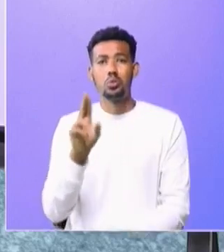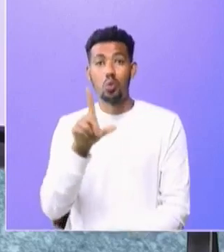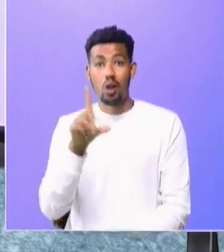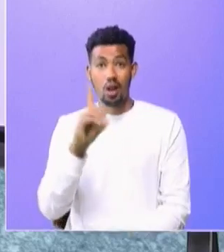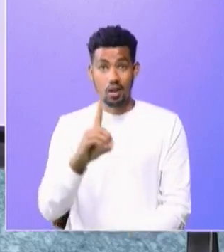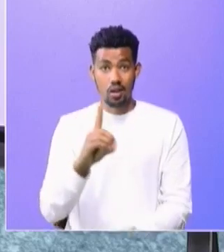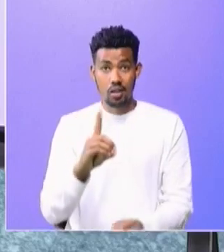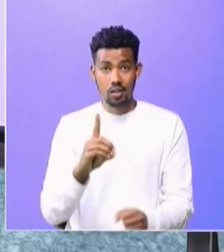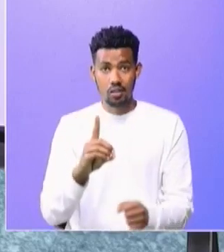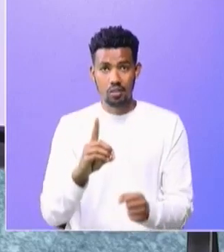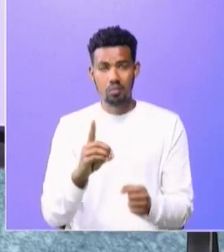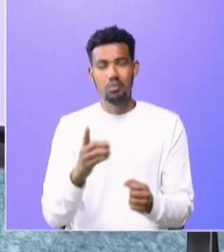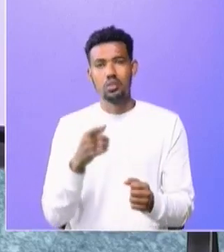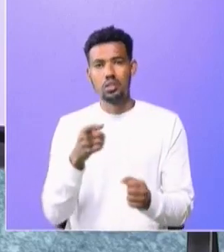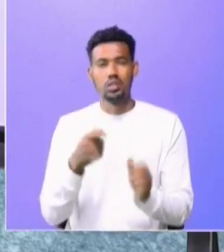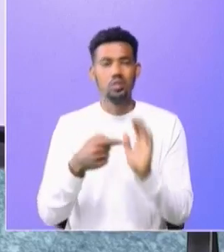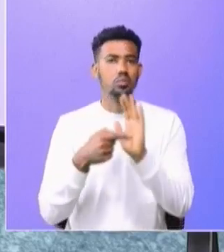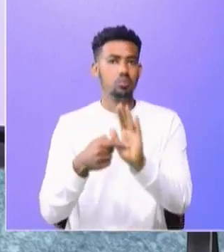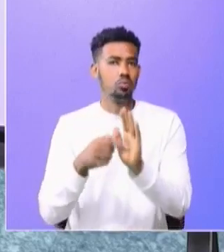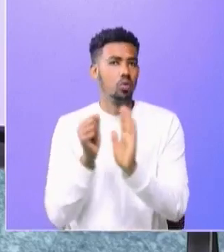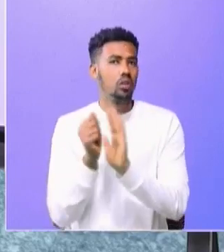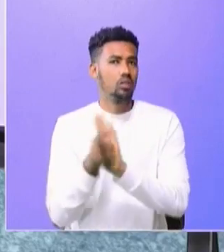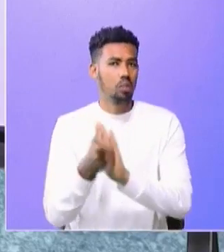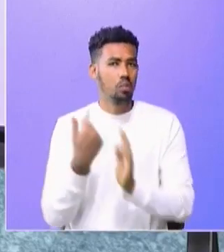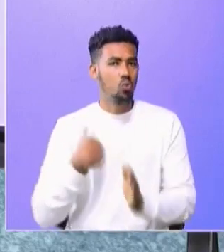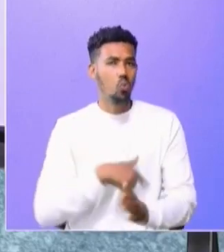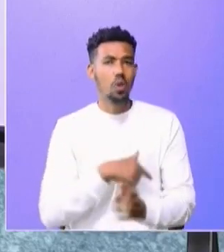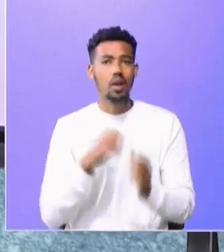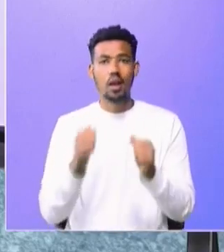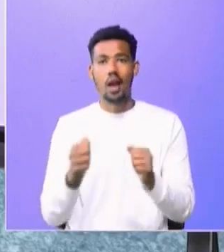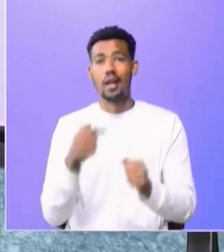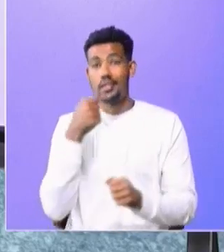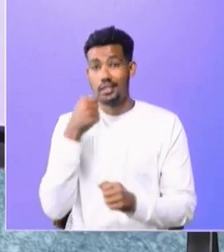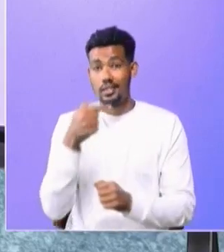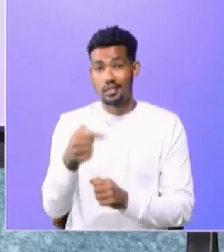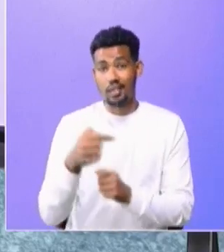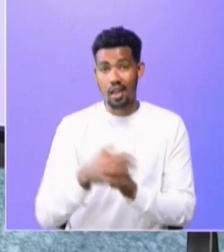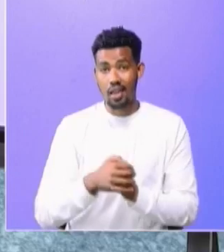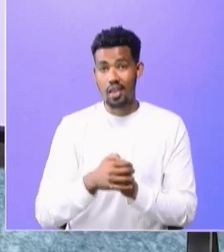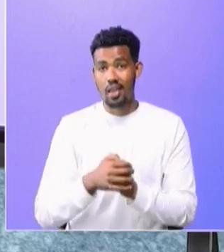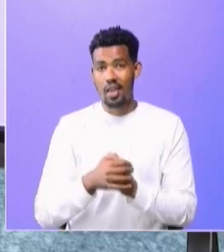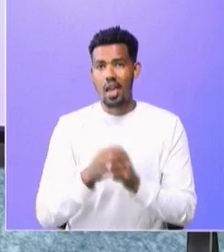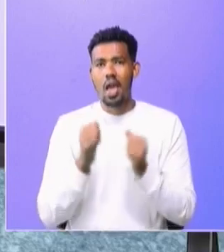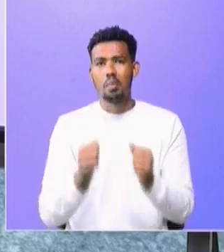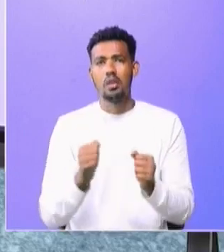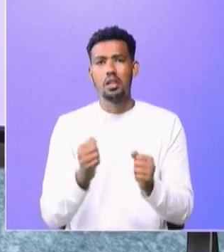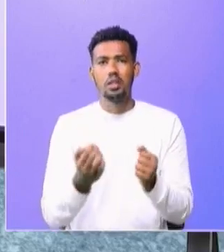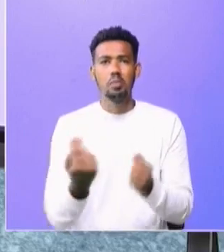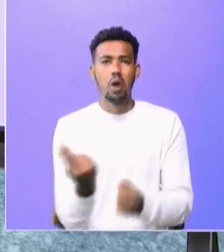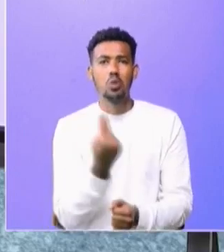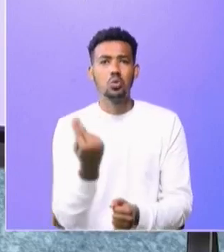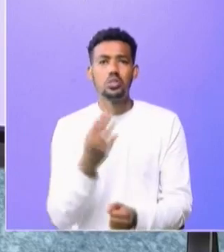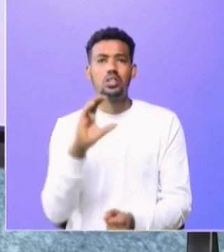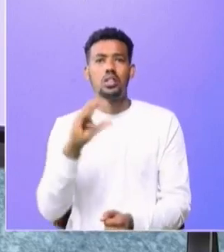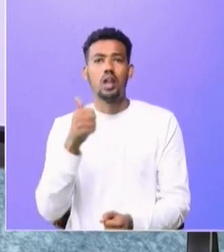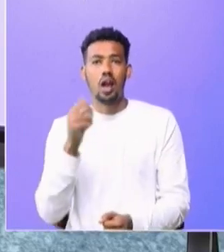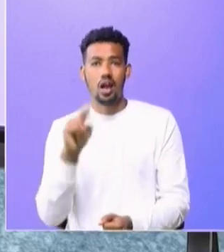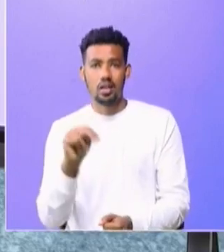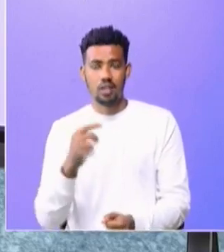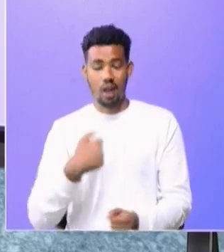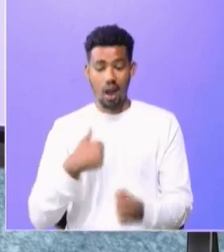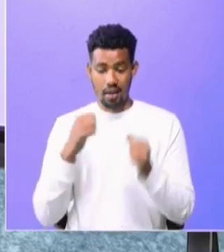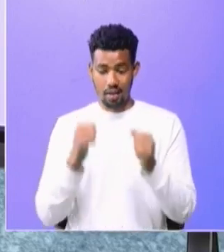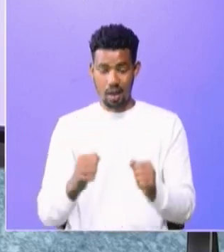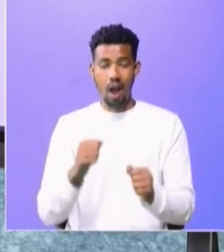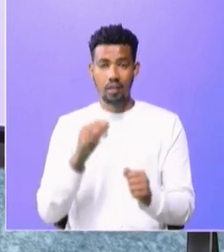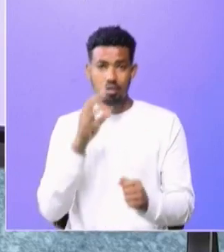and also present. For example, we can show ability by using can. For example, I can